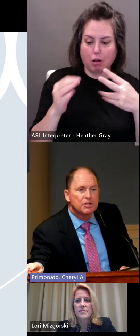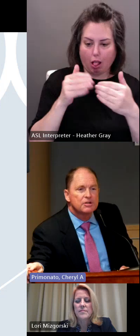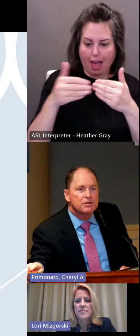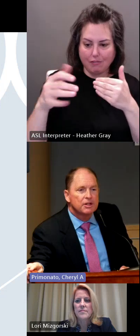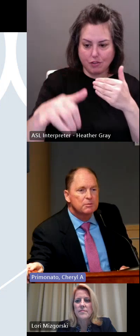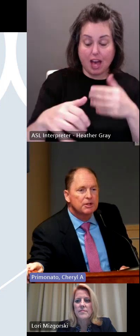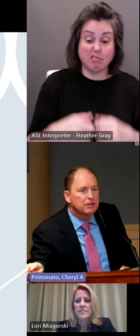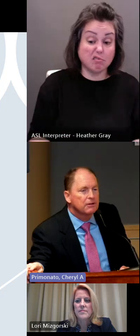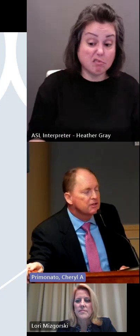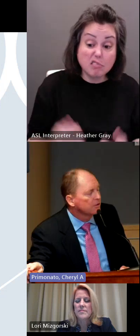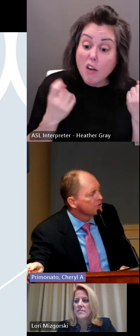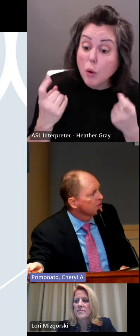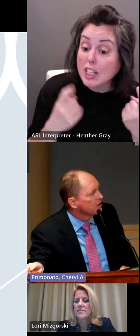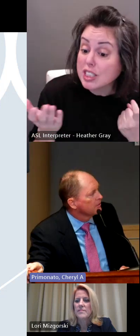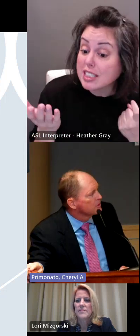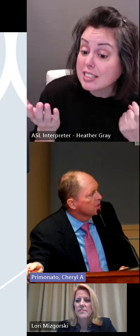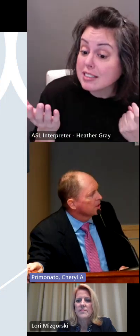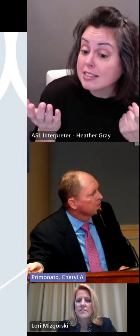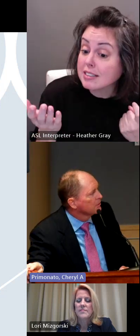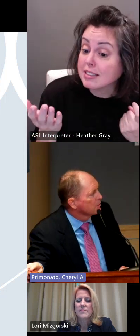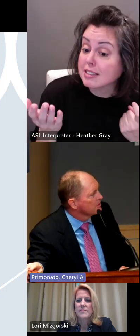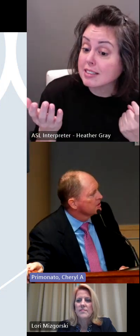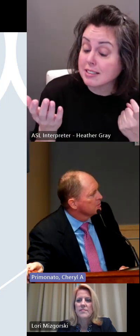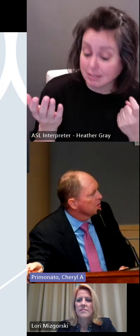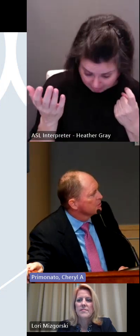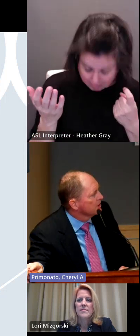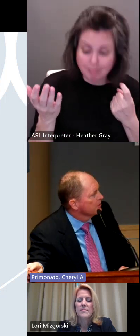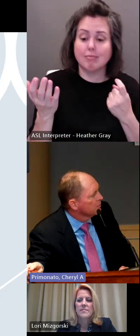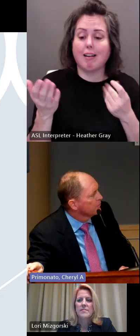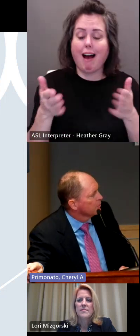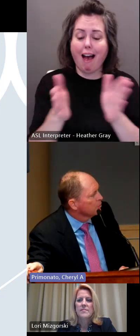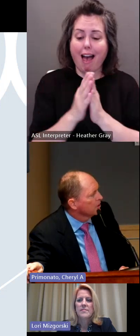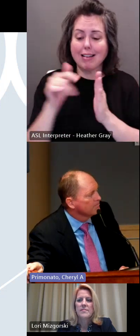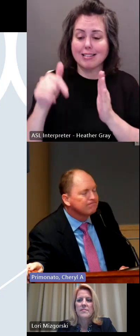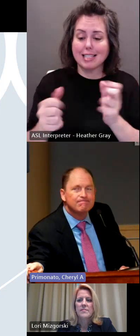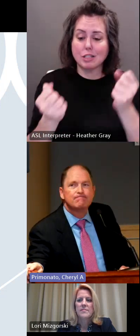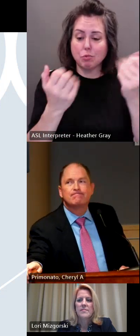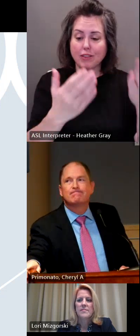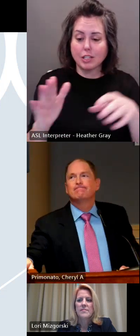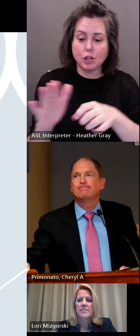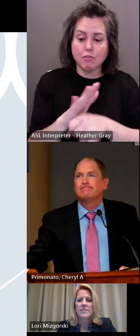to any questions on this particular resolution, I respectfully request this be presented to the full board.